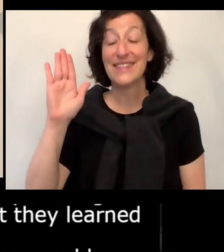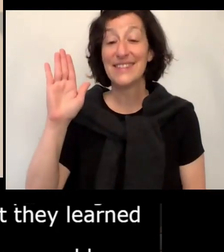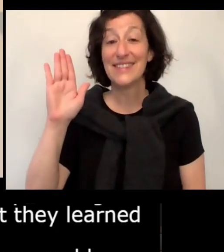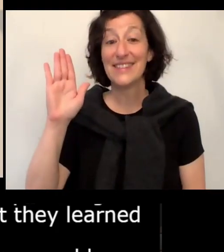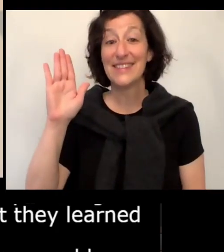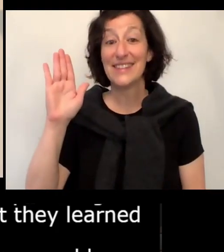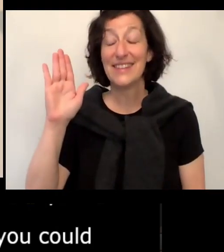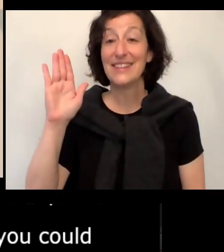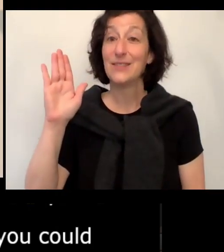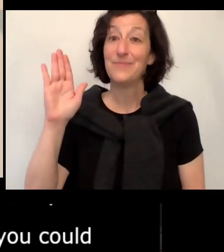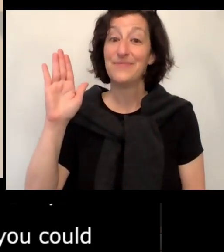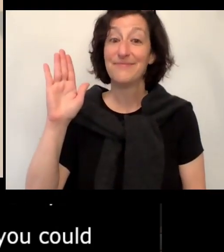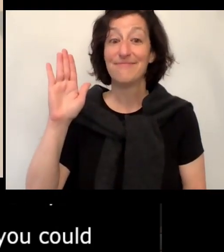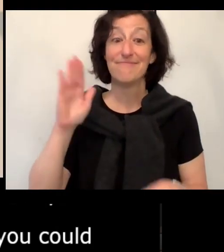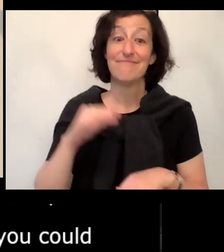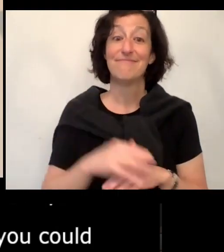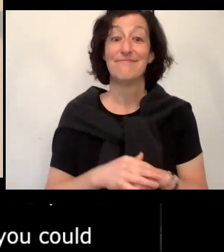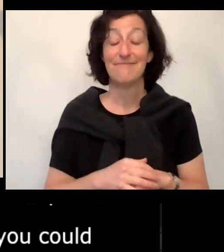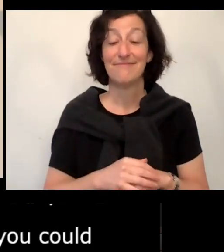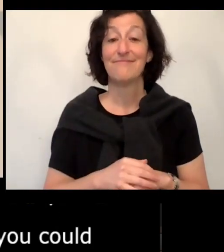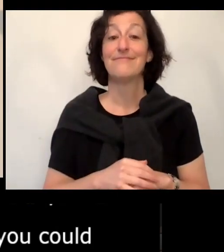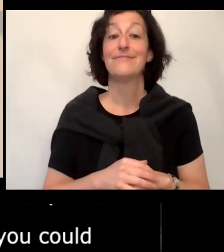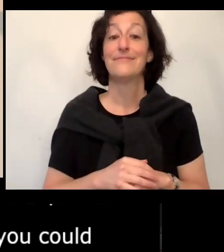hand on the